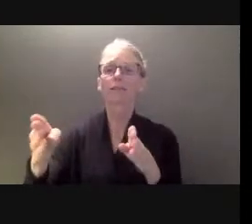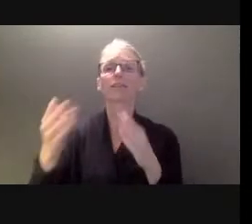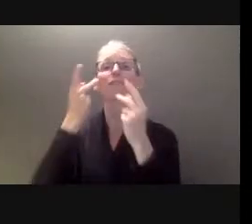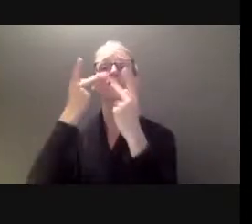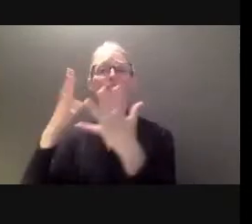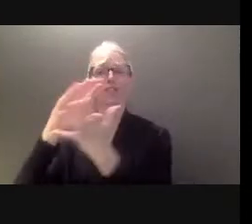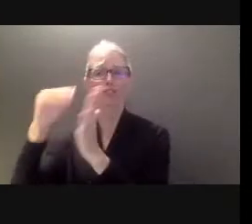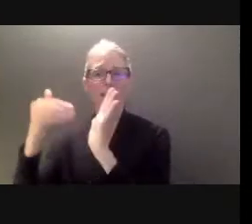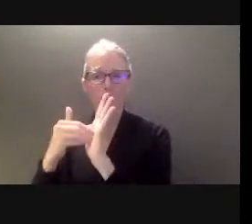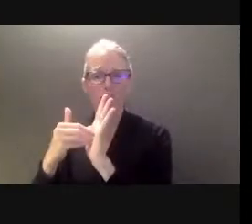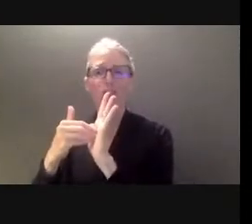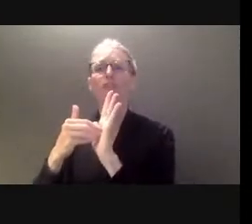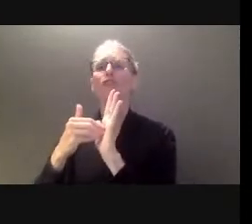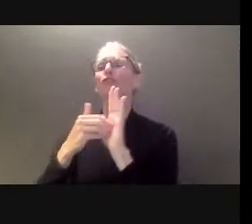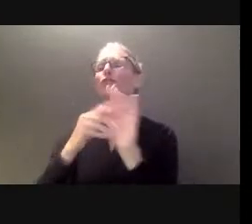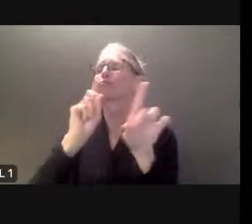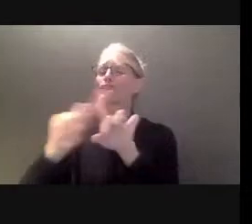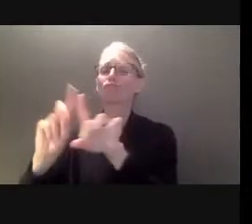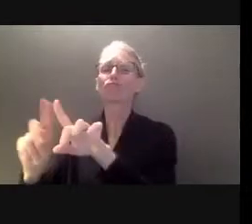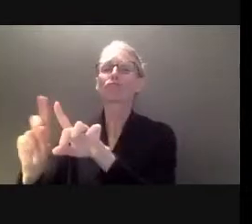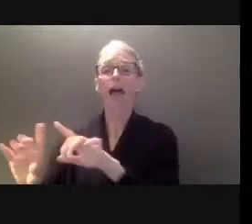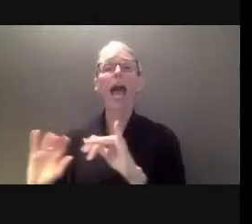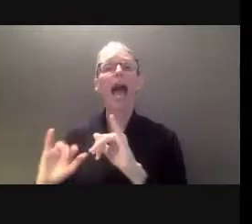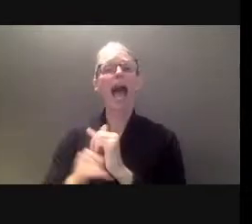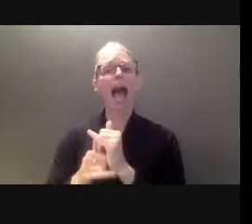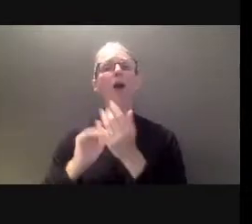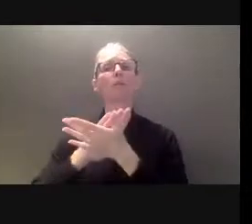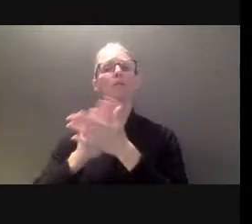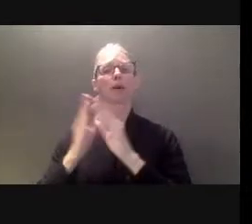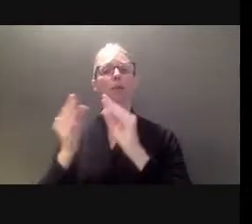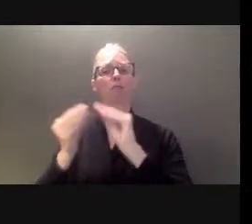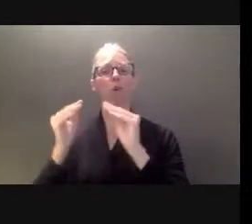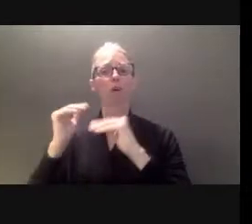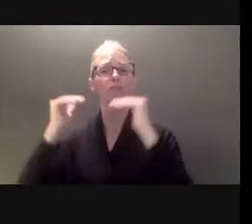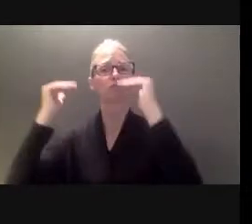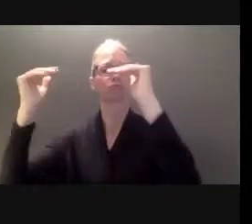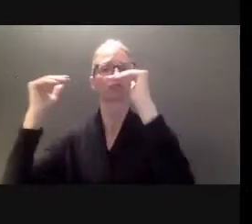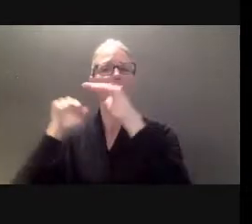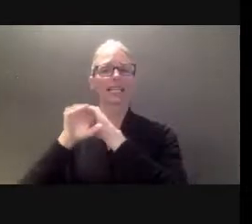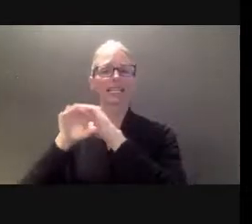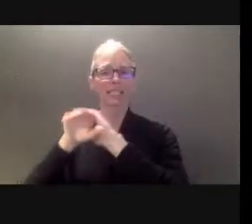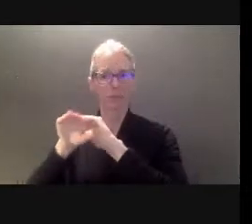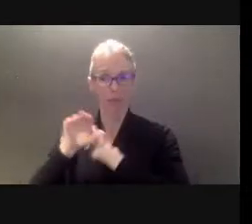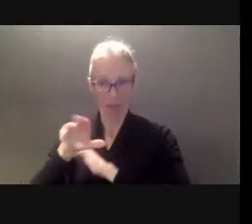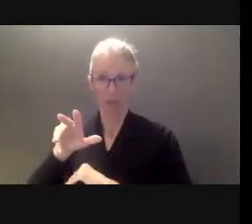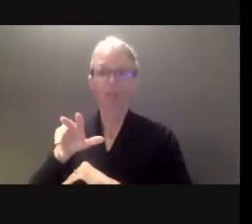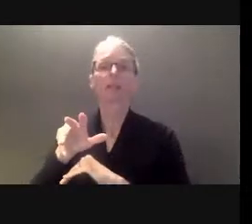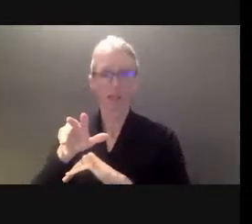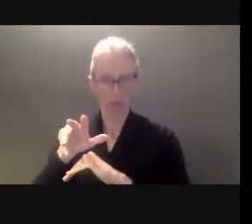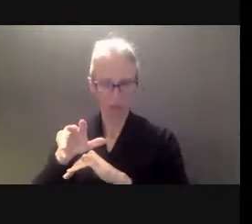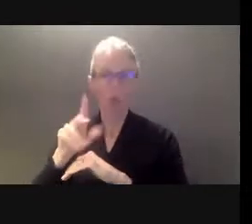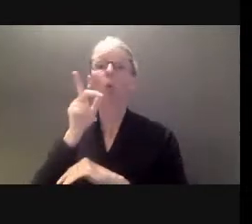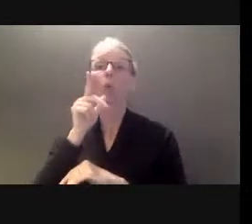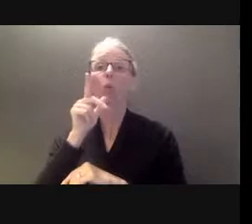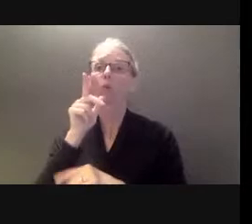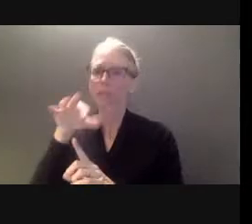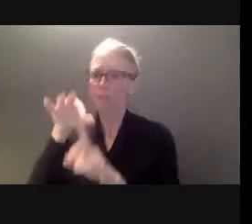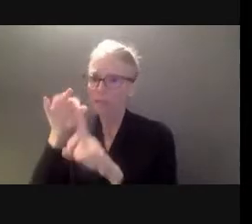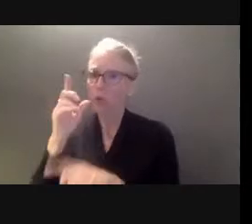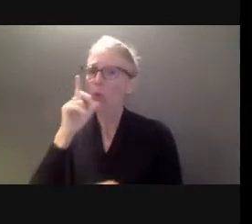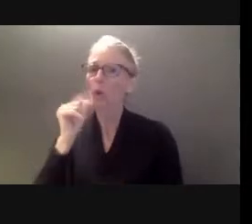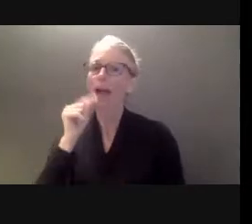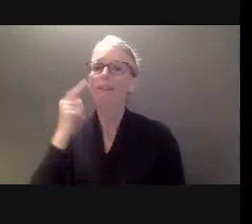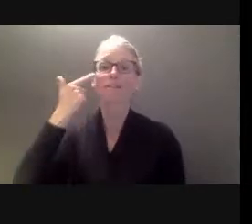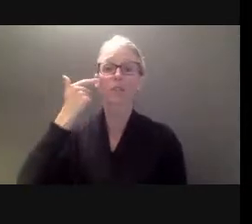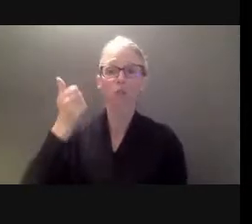for people with varying disabilities, including those with visual and mobility impairments. The Routes